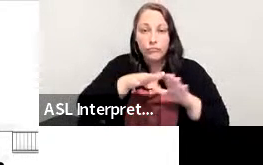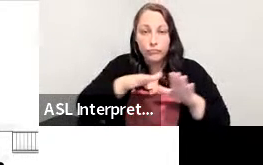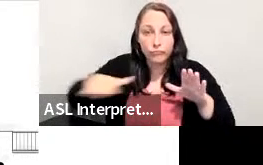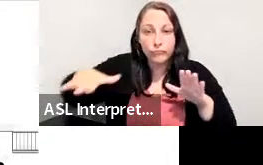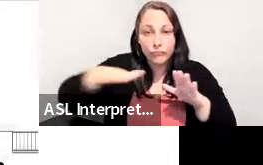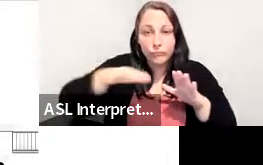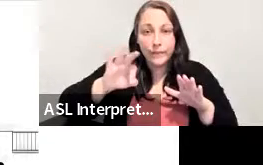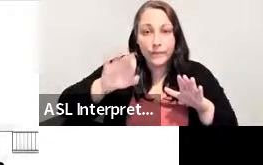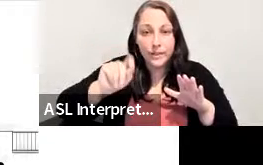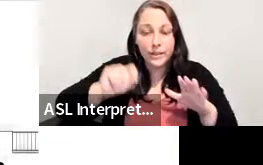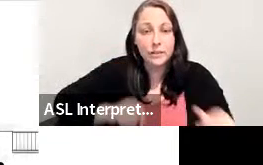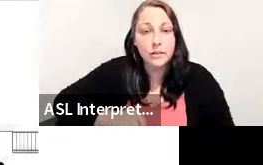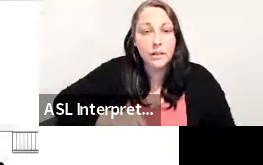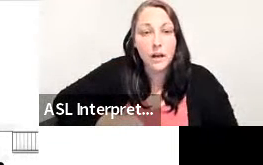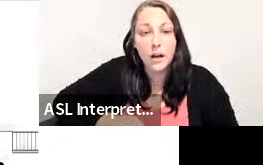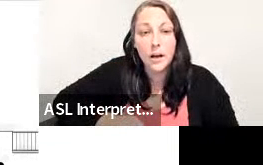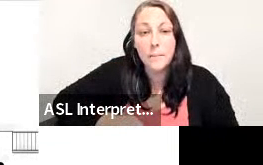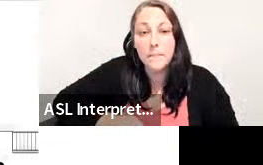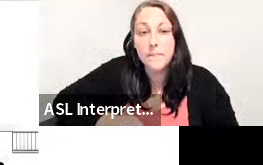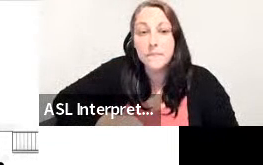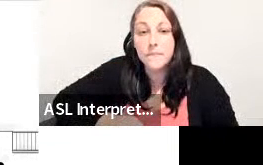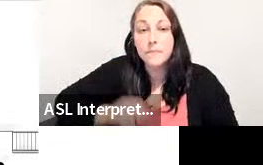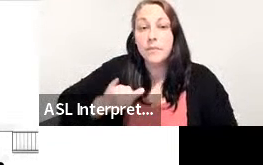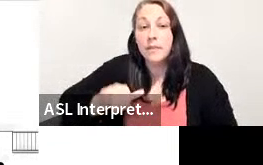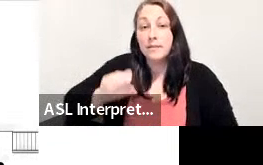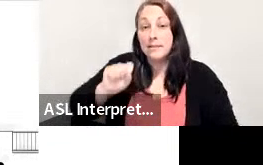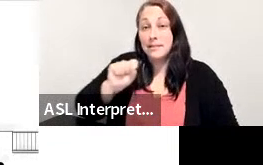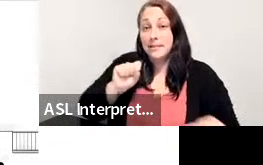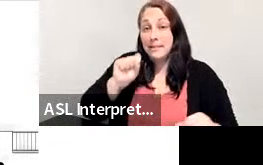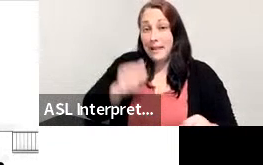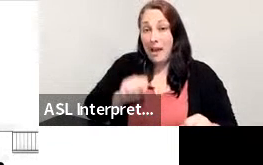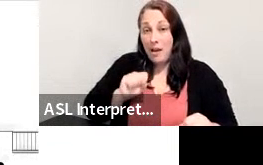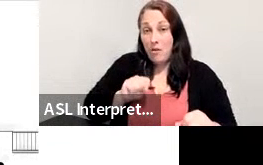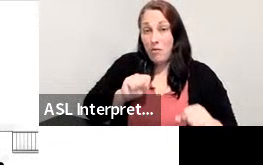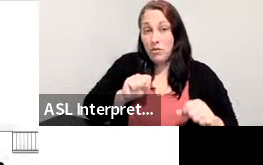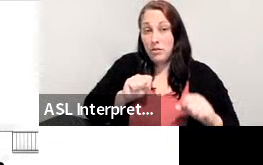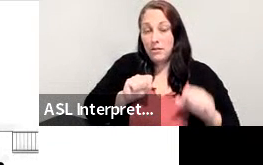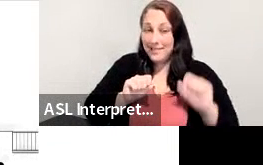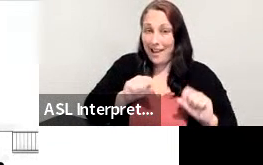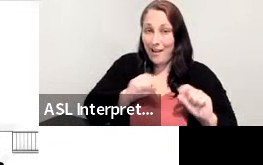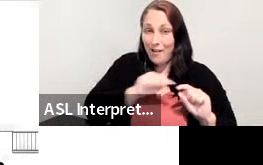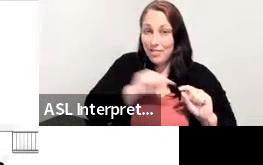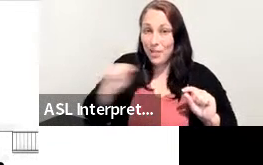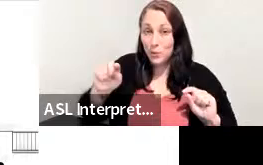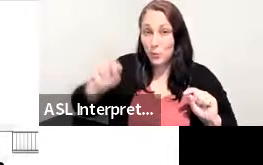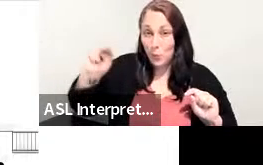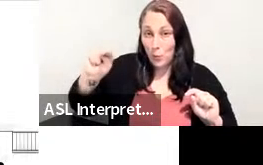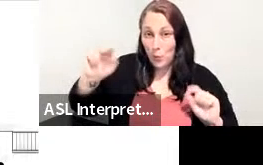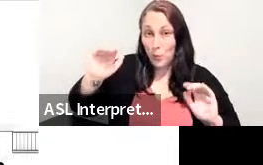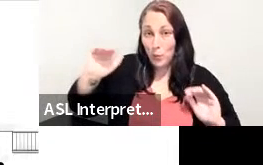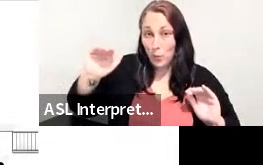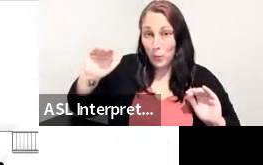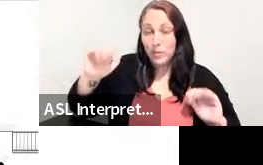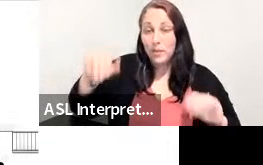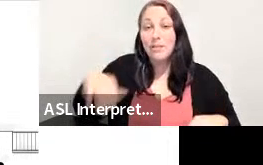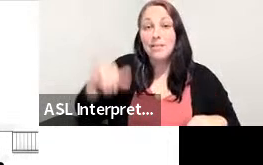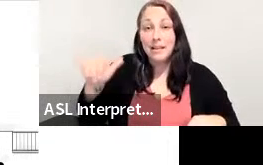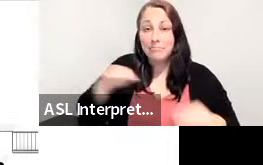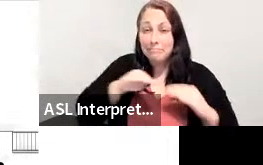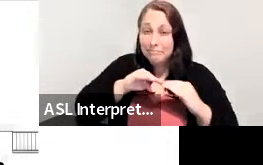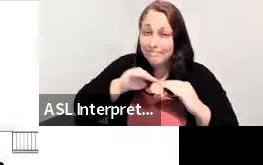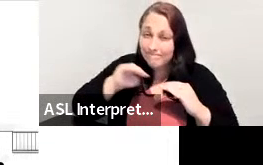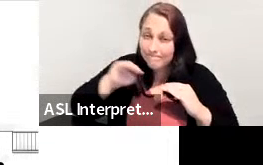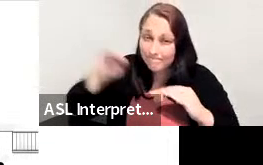the north. And as Oliver noted, there is a really substantial grade change from north to south as well. It's a very